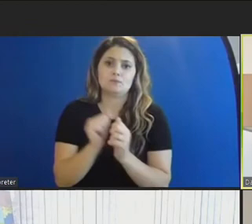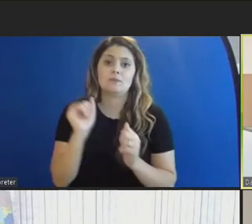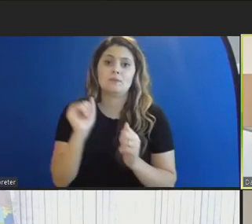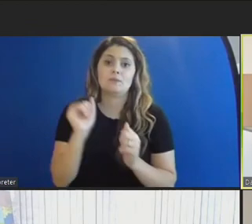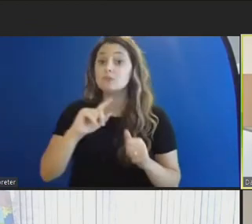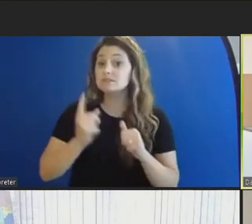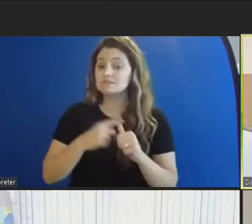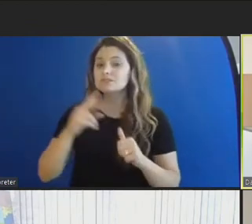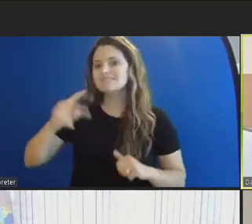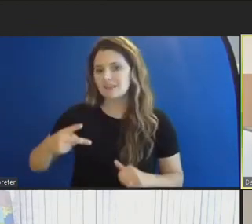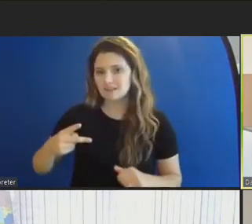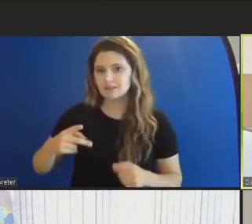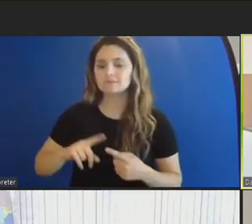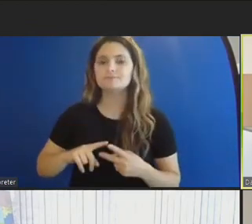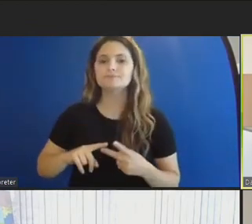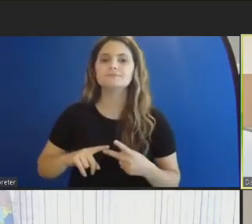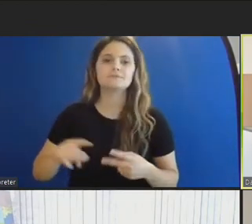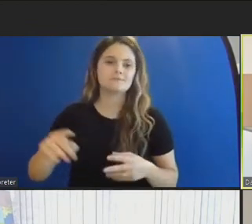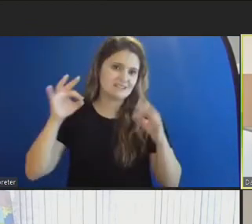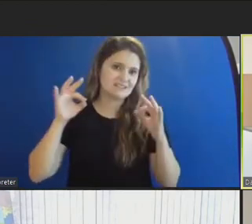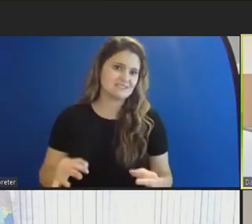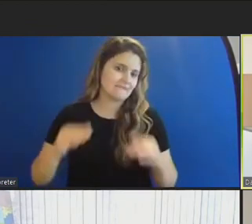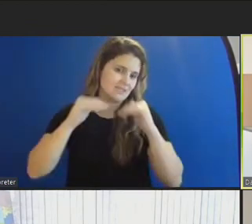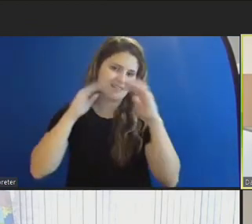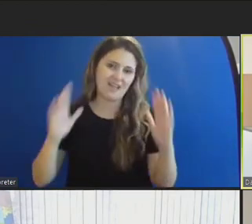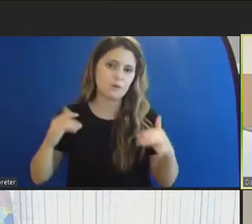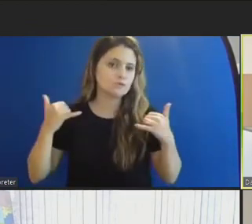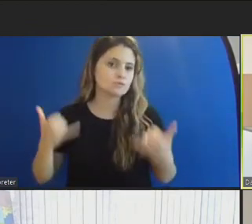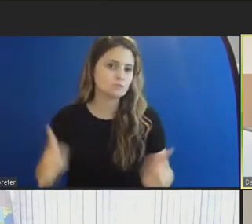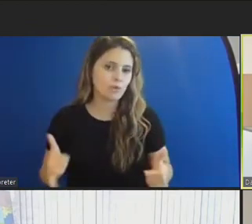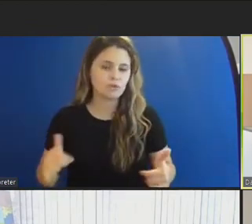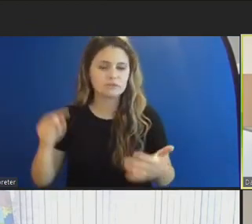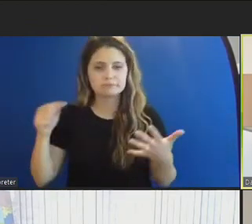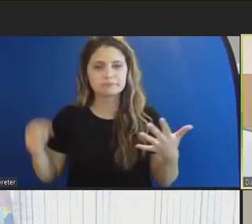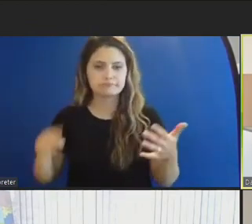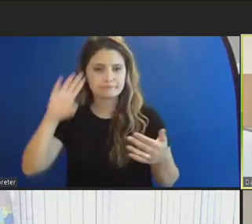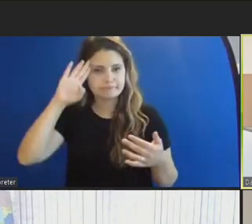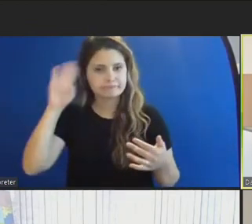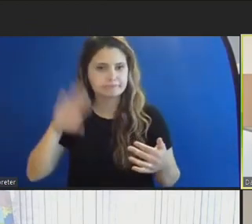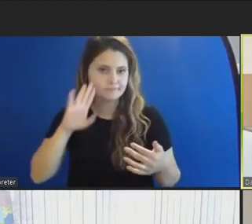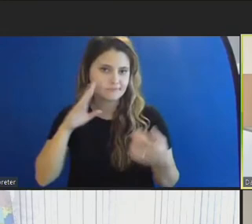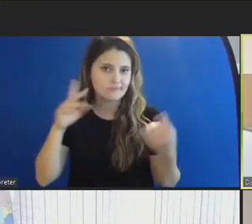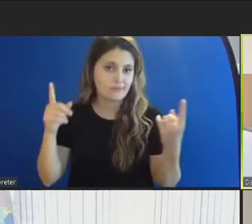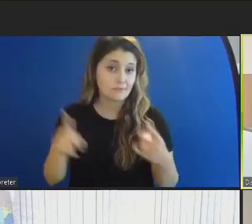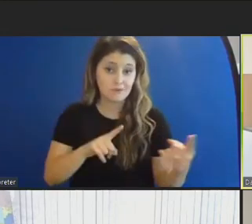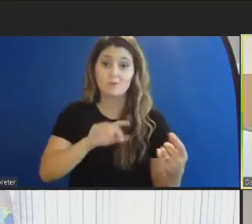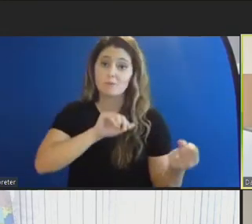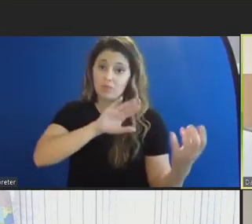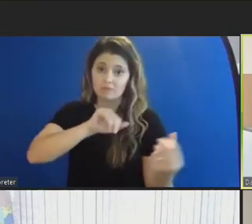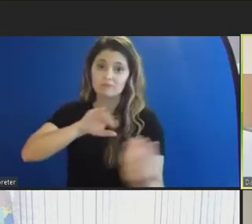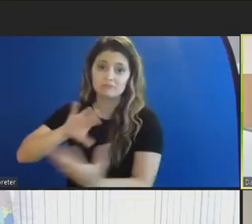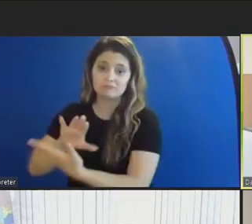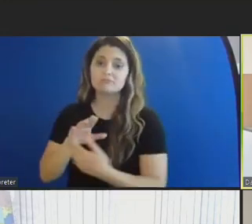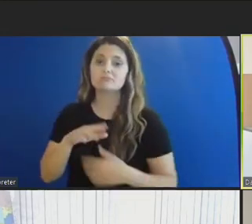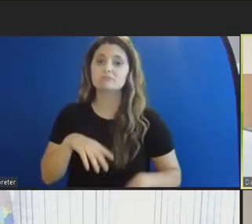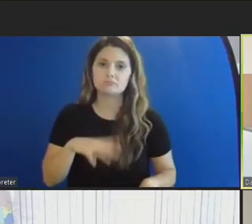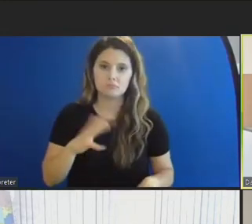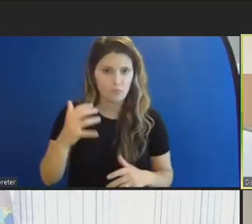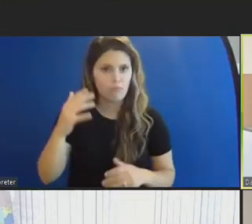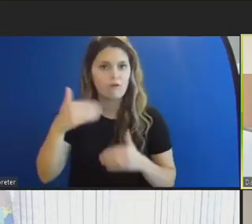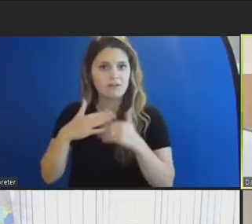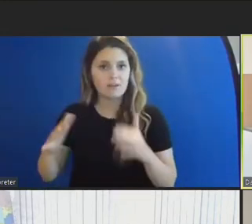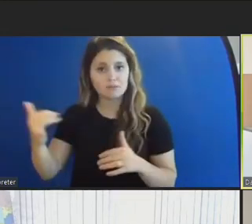first. Second, certainly there will be house parties and the like. We're going to address those on a one-off basis. We want neighbors to call